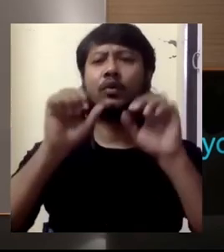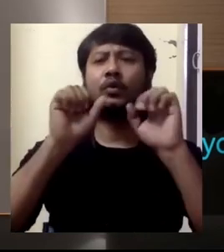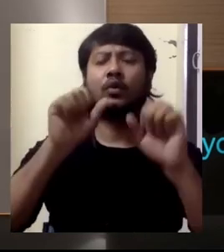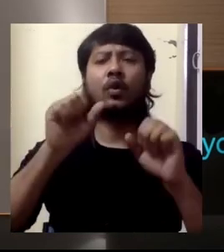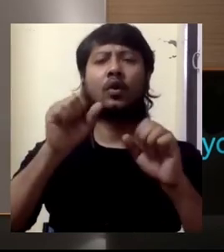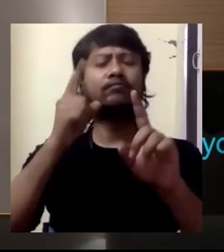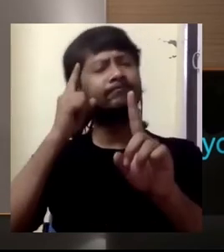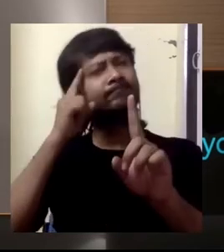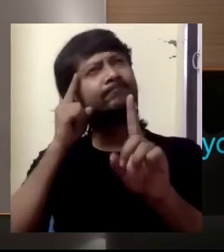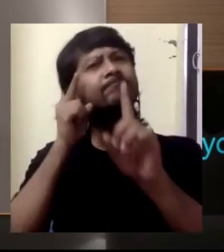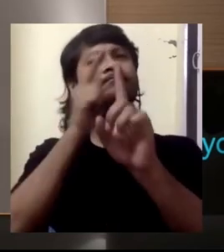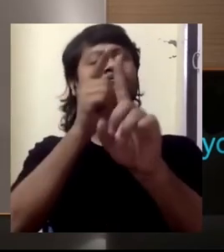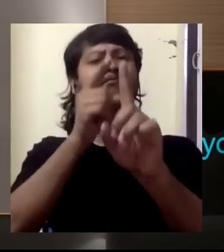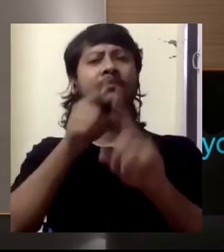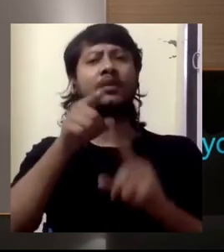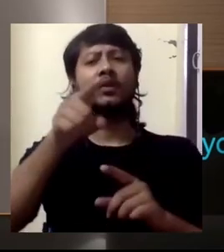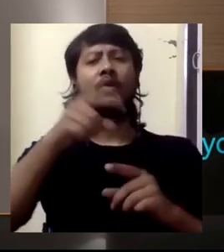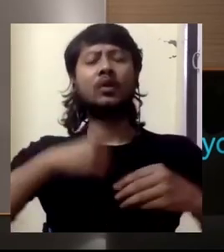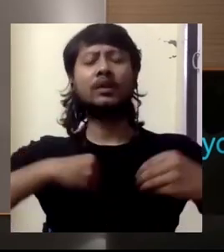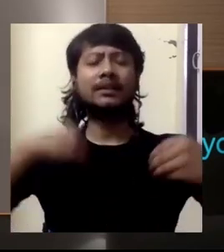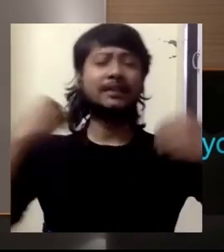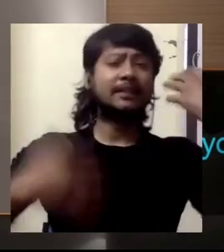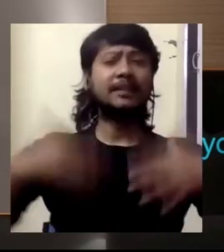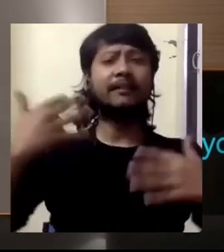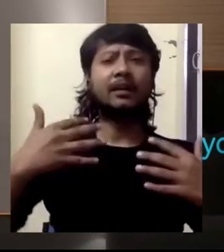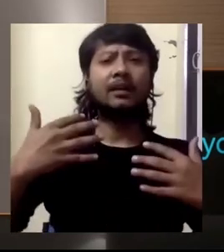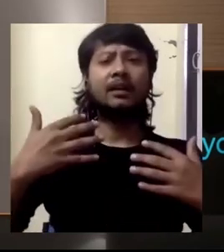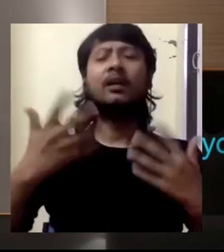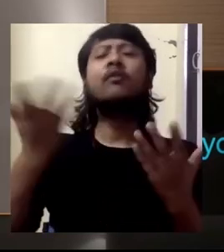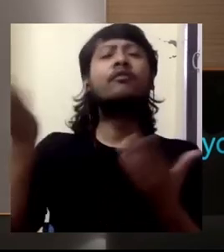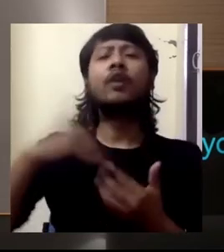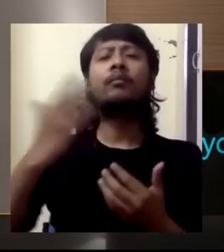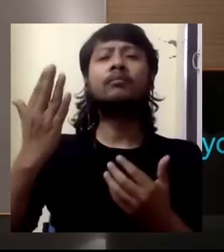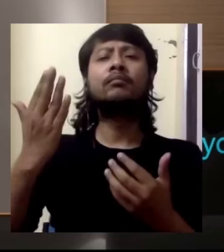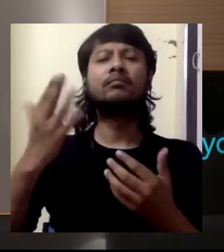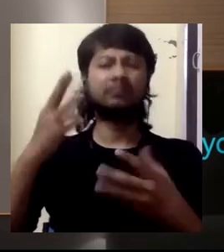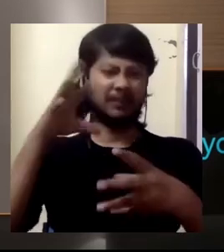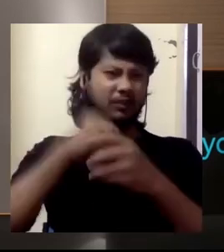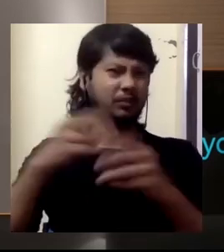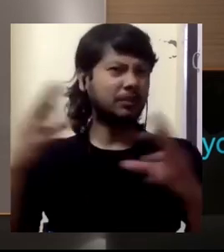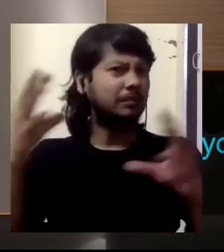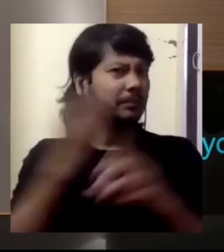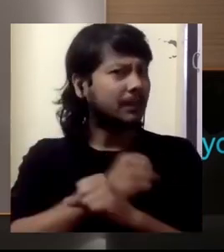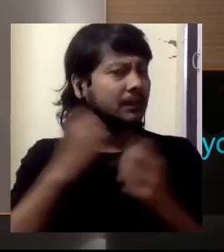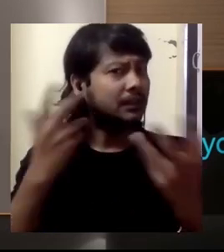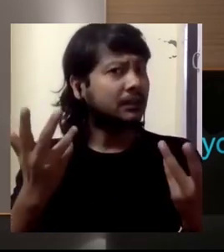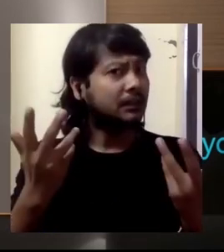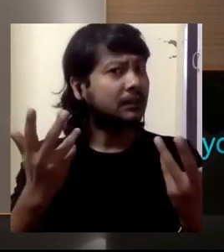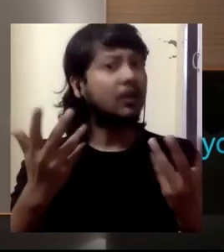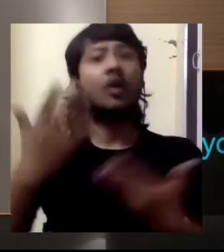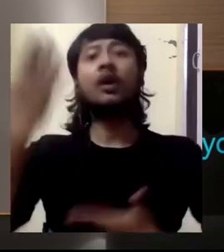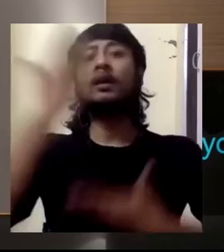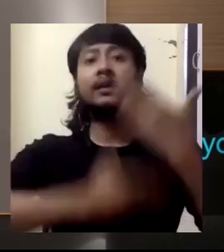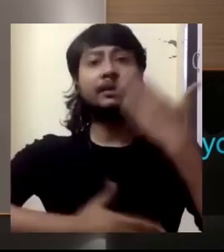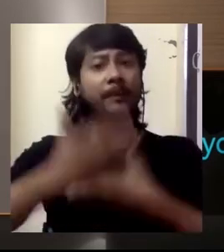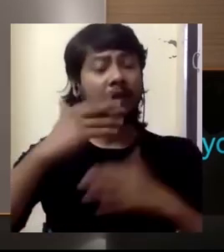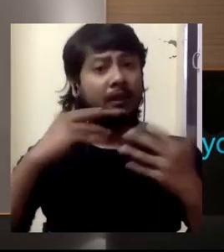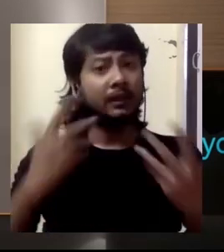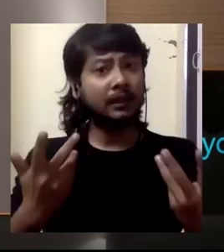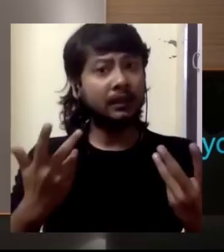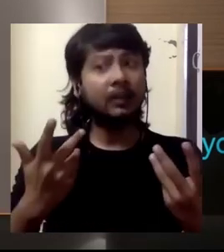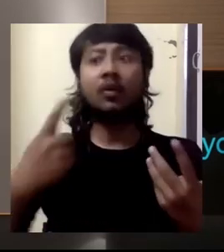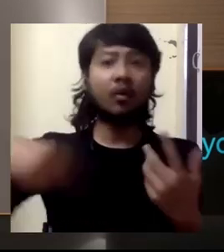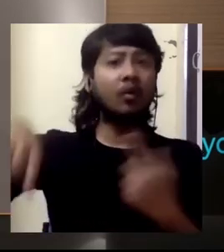because of whatever, the lack of inclusion, the discrimination, the disabilities, or simply the mental handicaps that some of us go